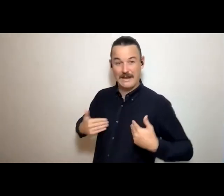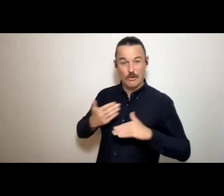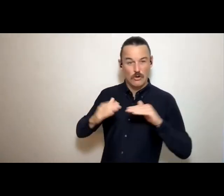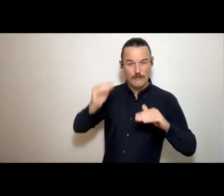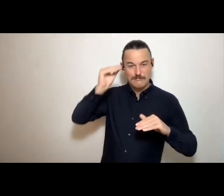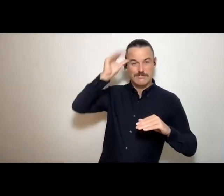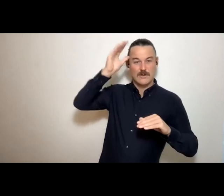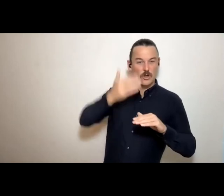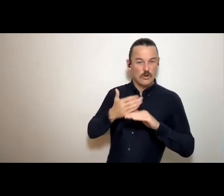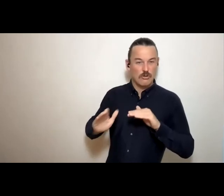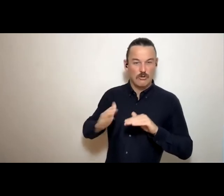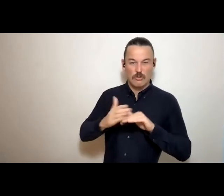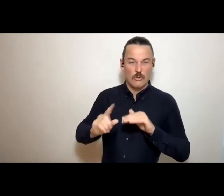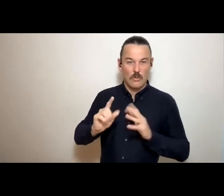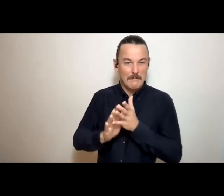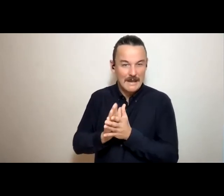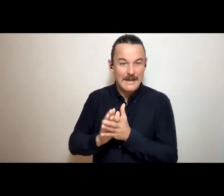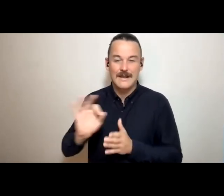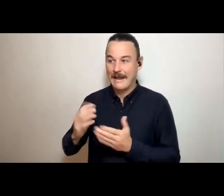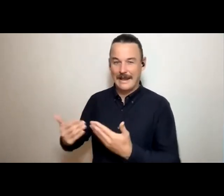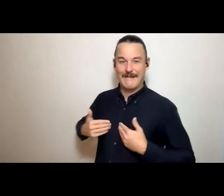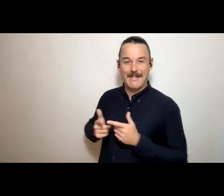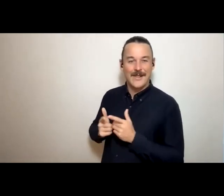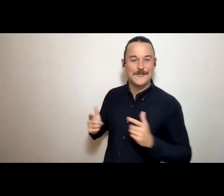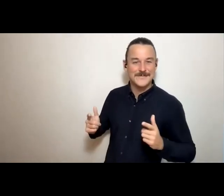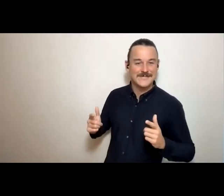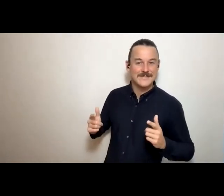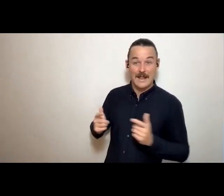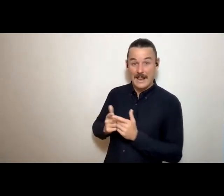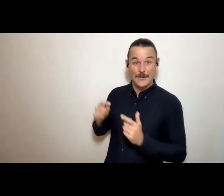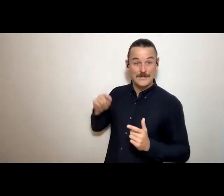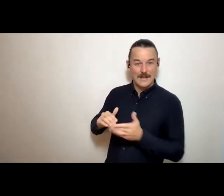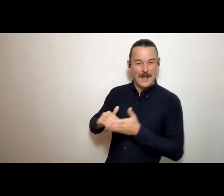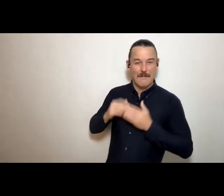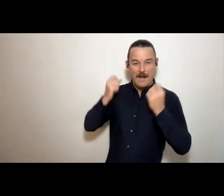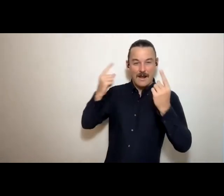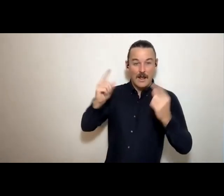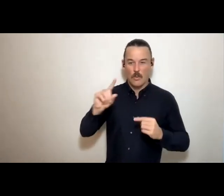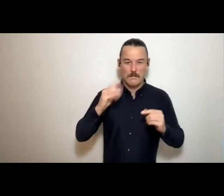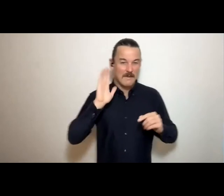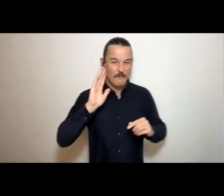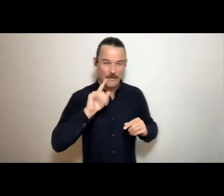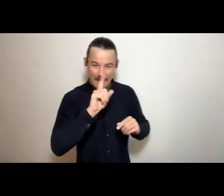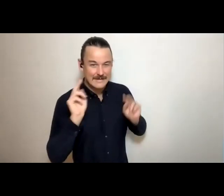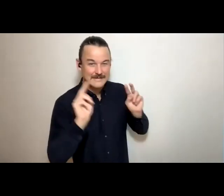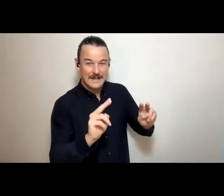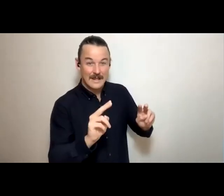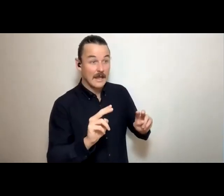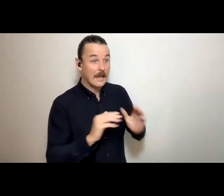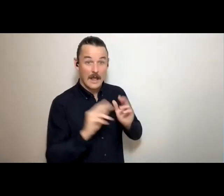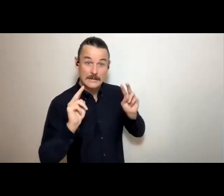us a language to understand things that were previously invisible, but once they become visible, are invaluable to a better